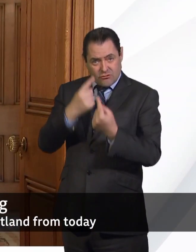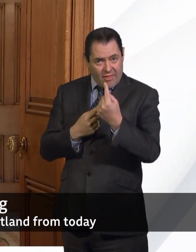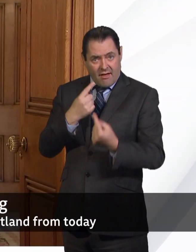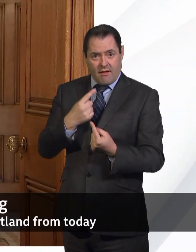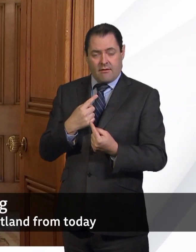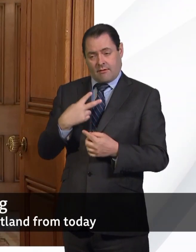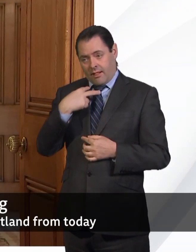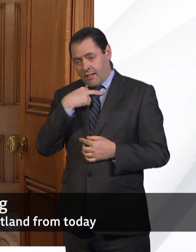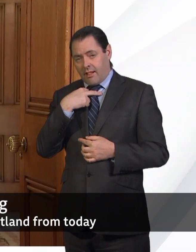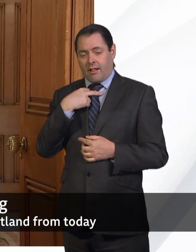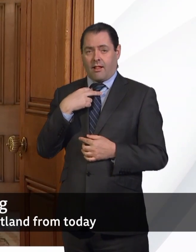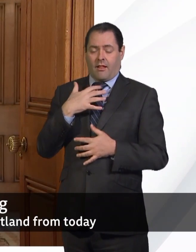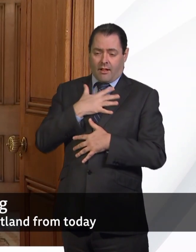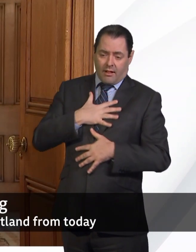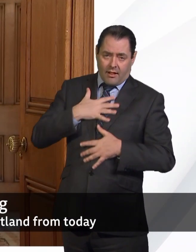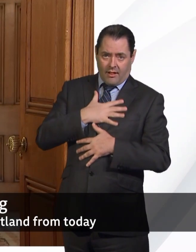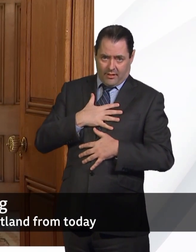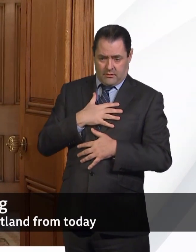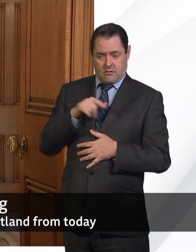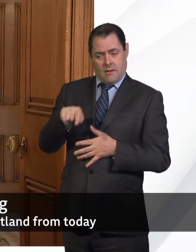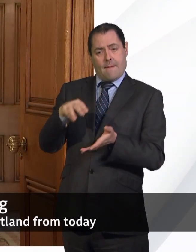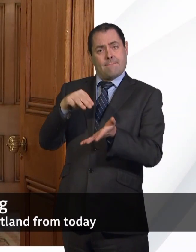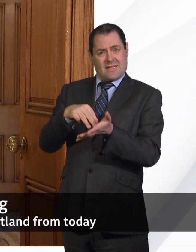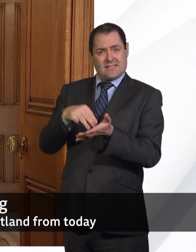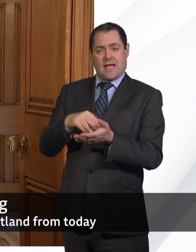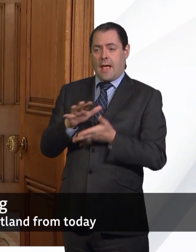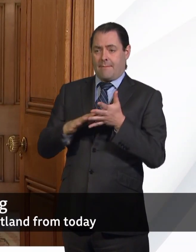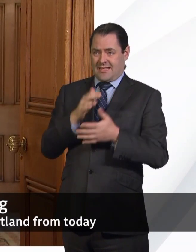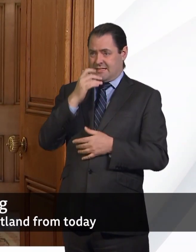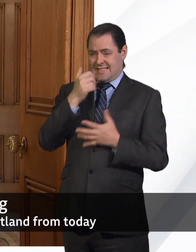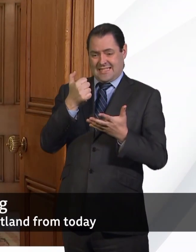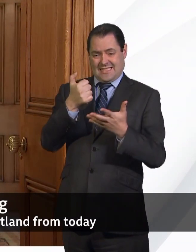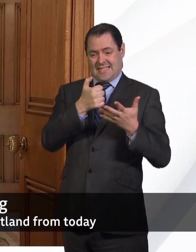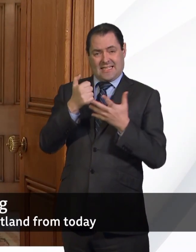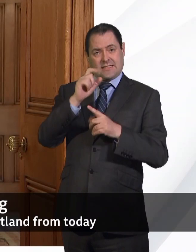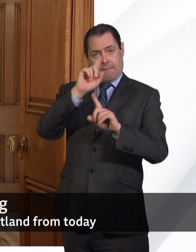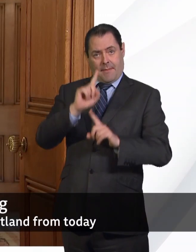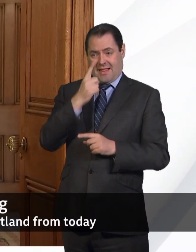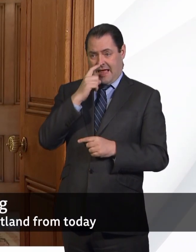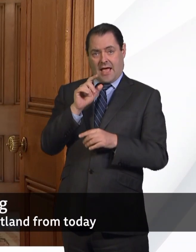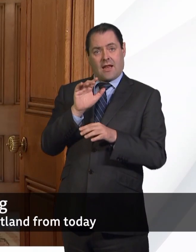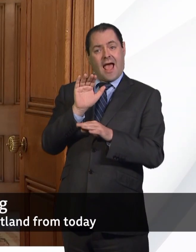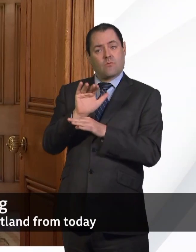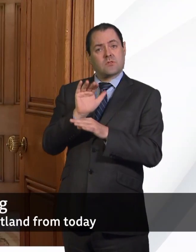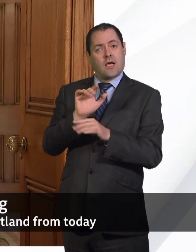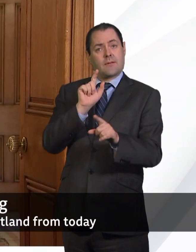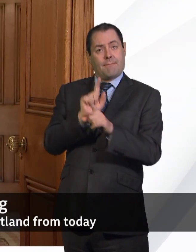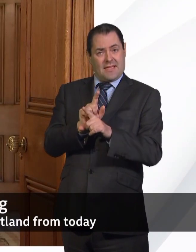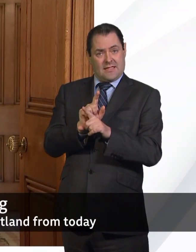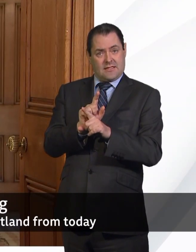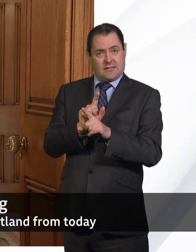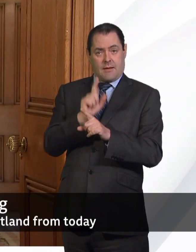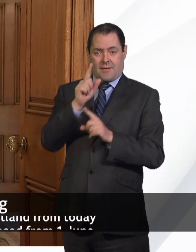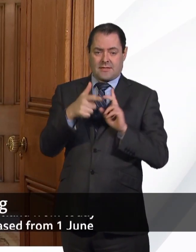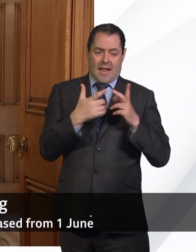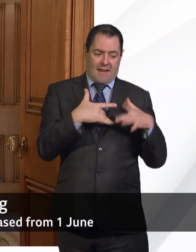other. So from Monday, we will allow up to 6 people to meet outside, provided those from